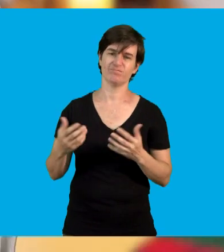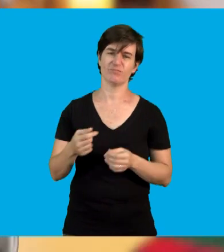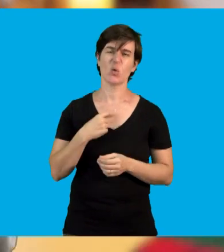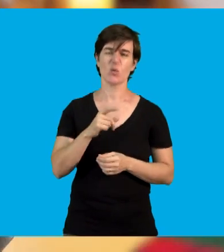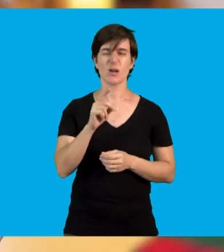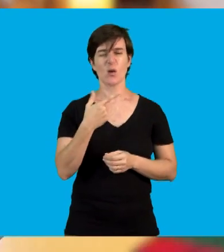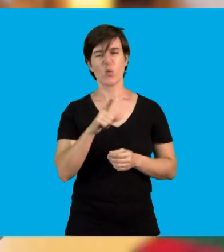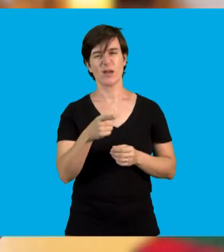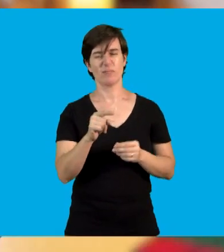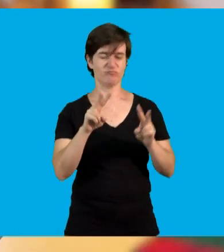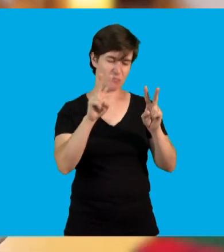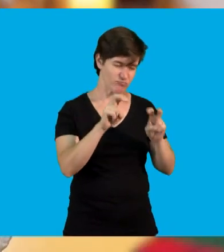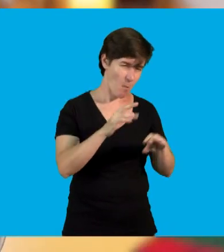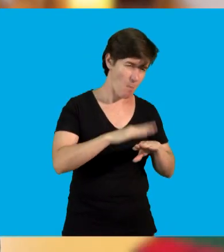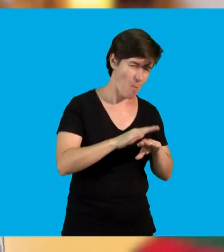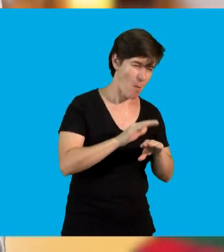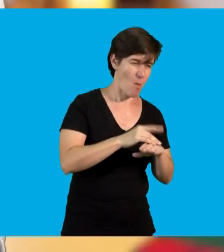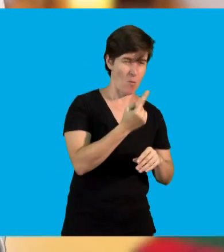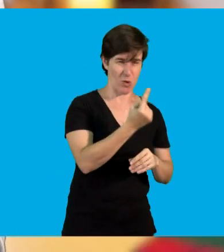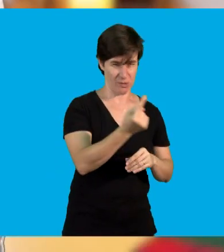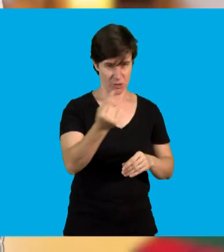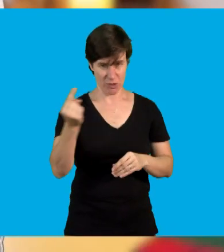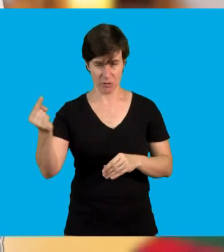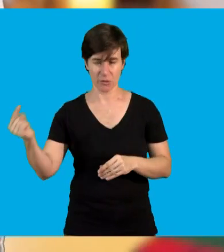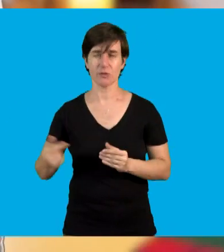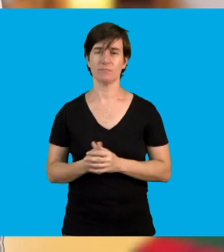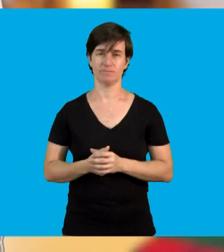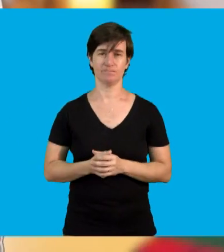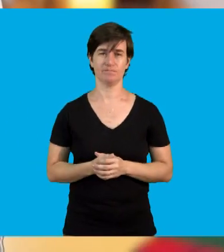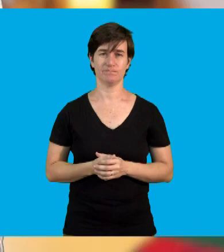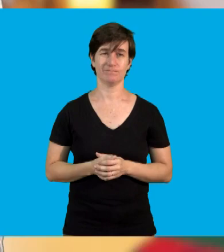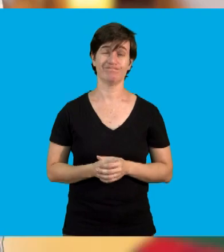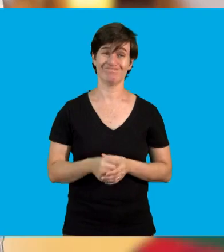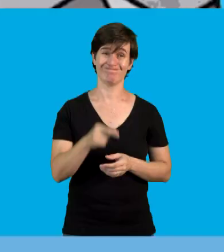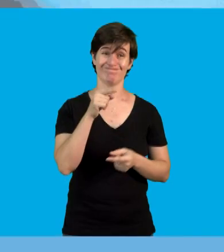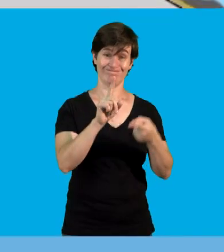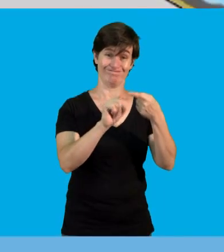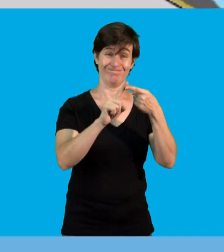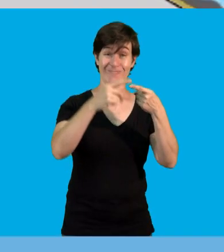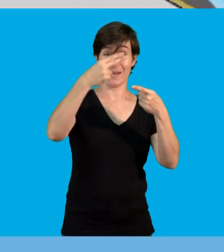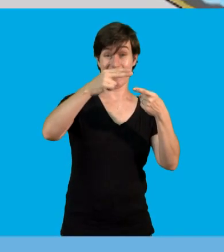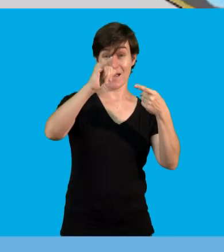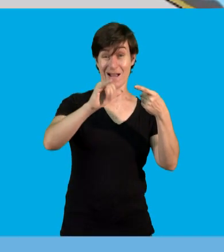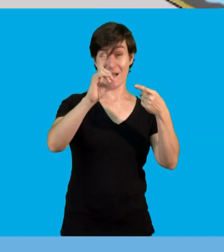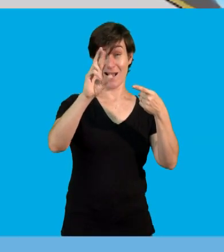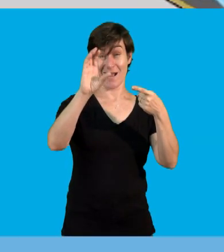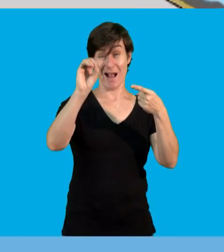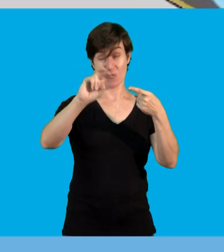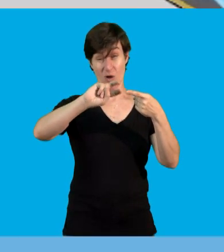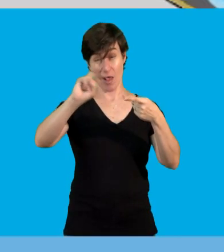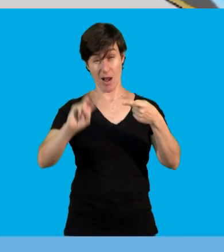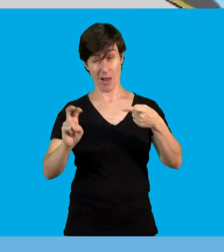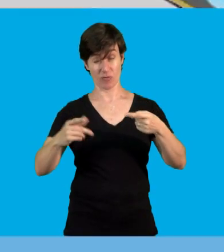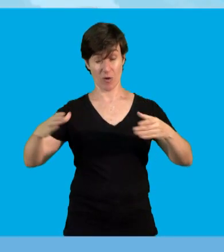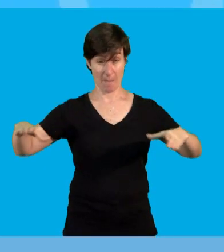now looking at each individual of them, each and every one of them individually. So starting with the hydroelectric power